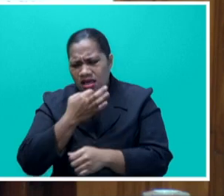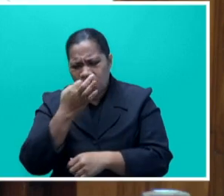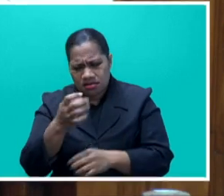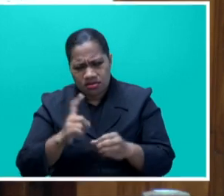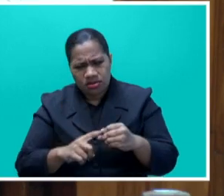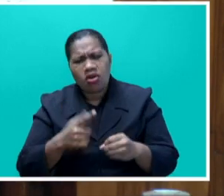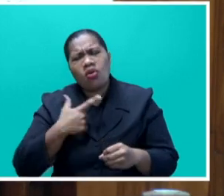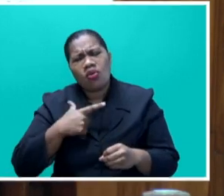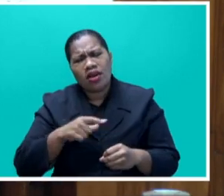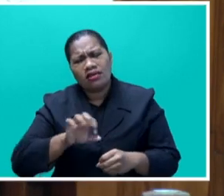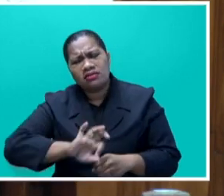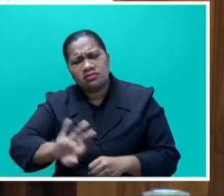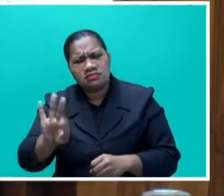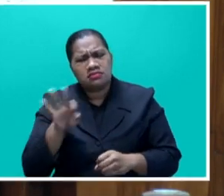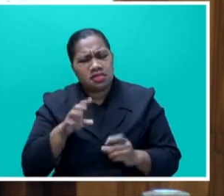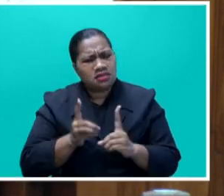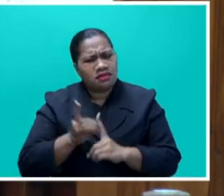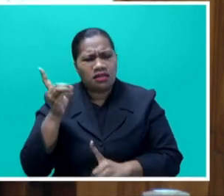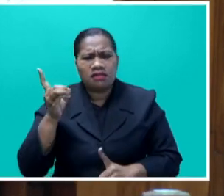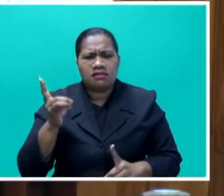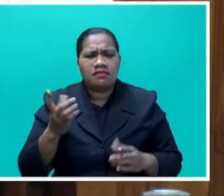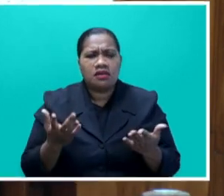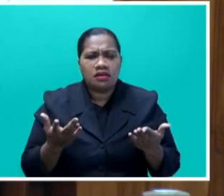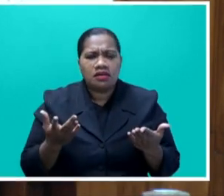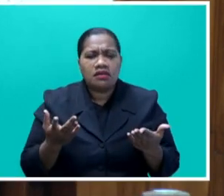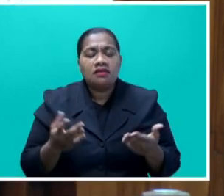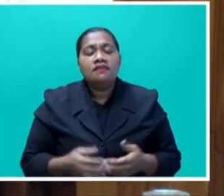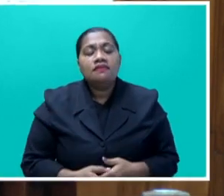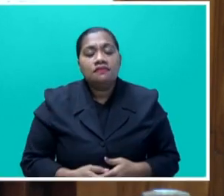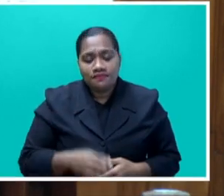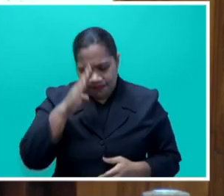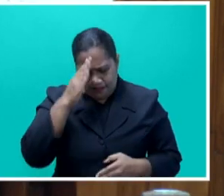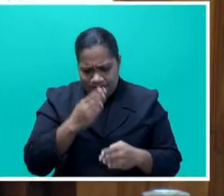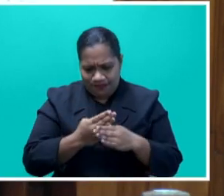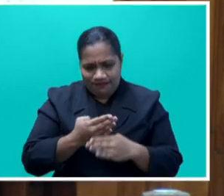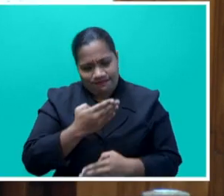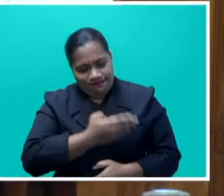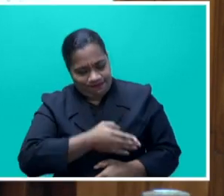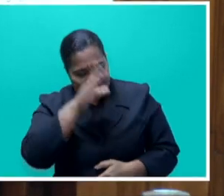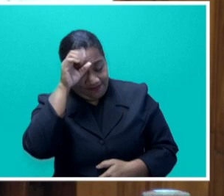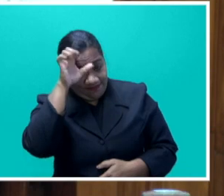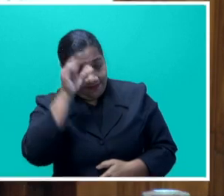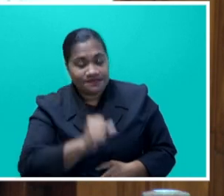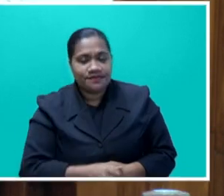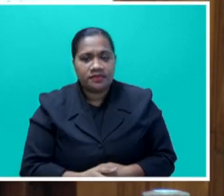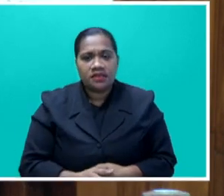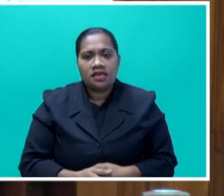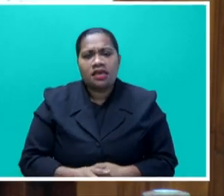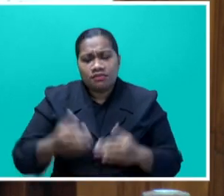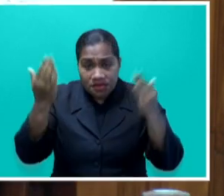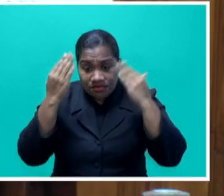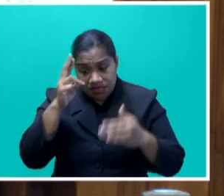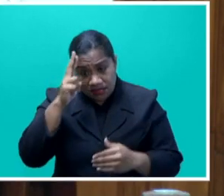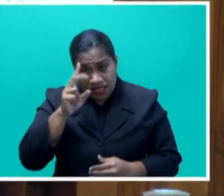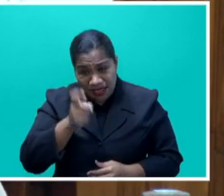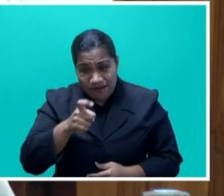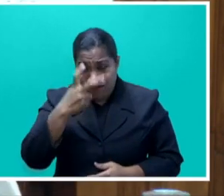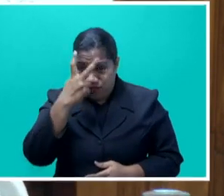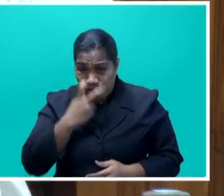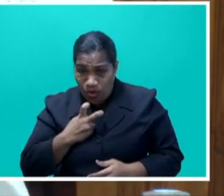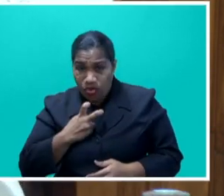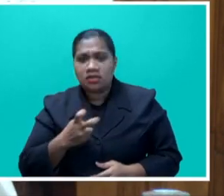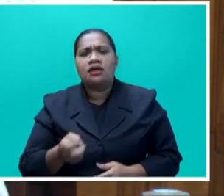I hope she remembers that. Mr. Speaker, sir, if it's the oldest settlement, then it should have been developed by the